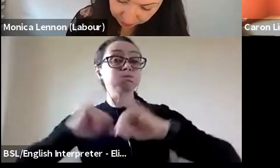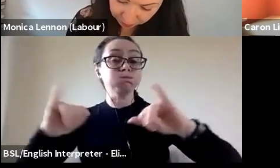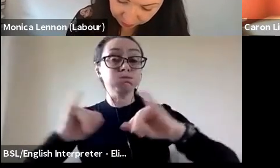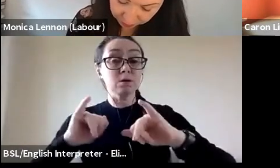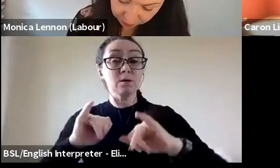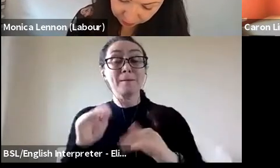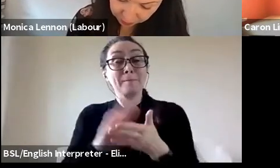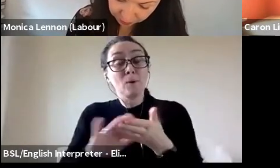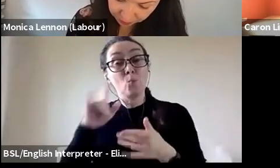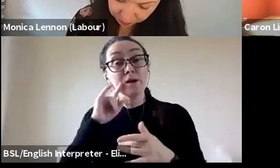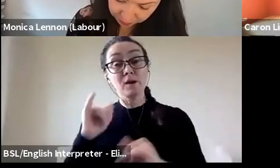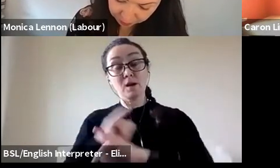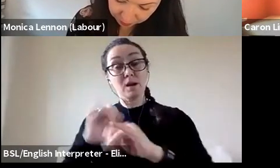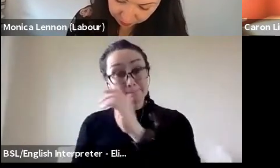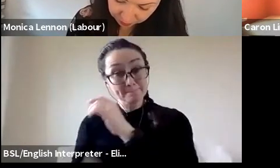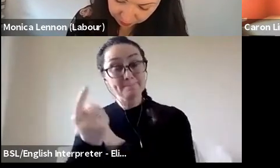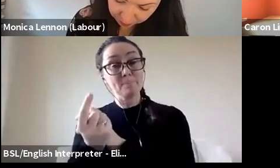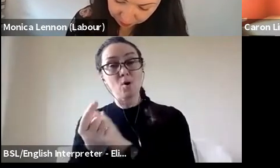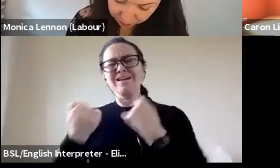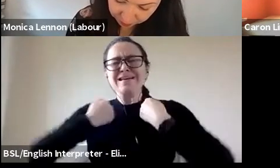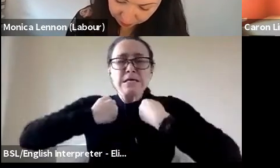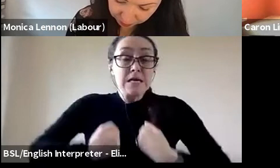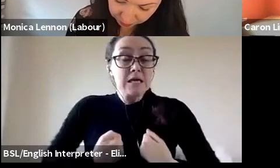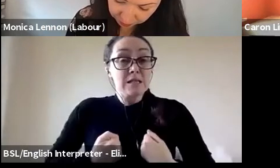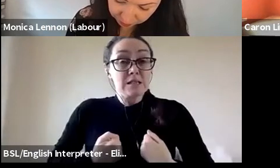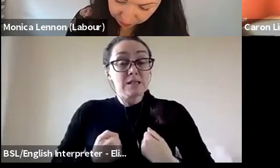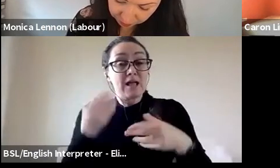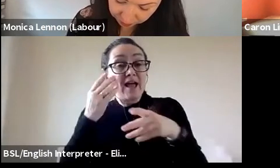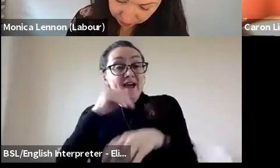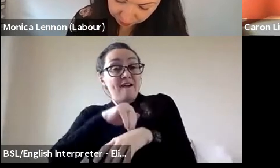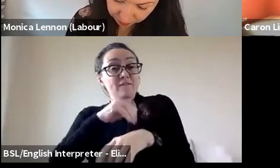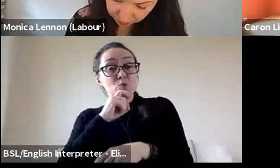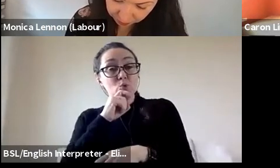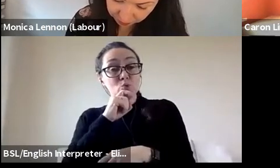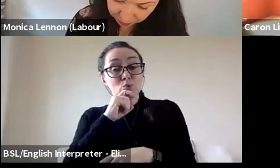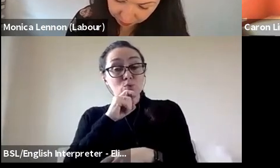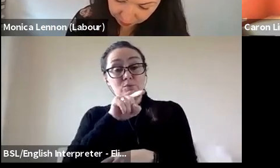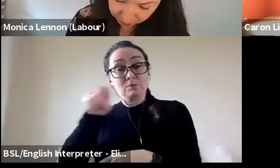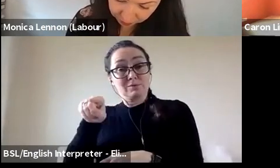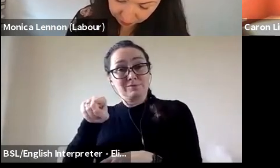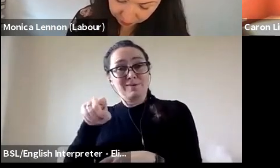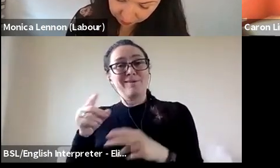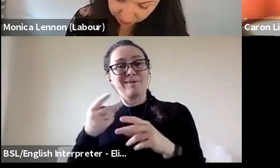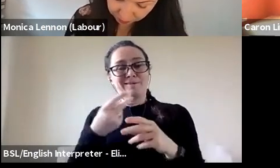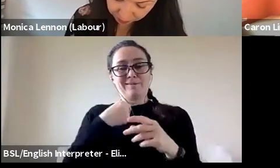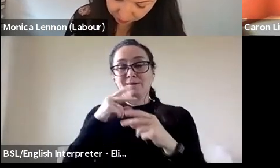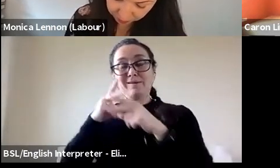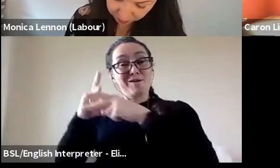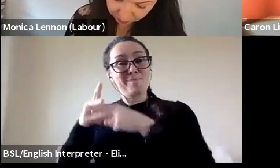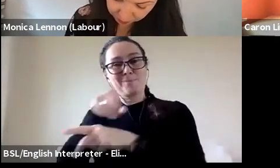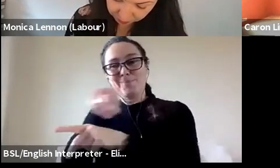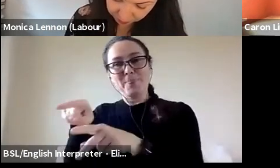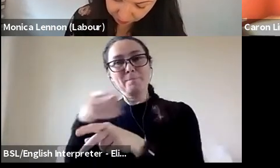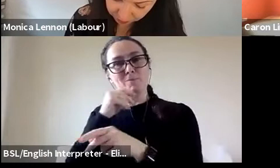crisis, or when they reach that point of being unwell, the impact on the people that they care for, and then more widely in society as a whole,